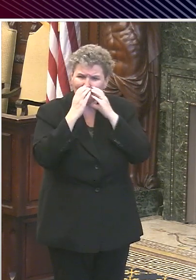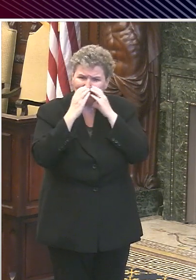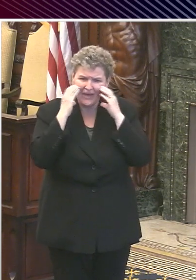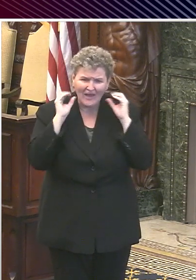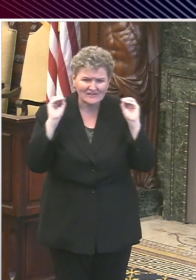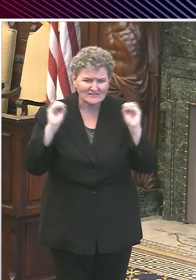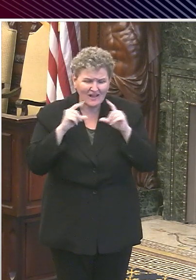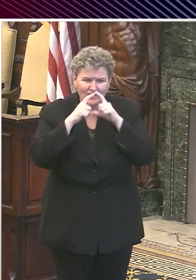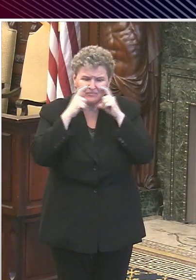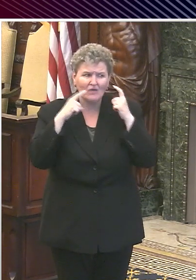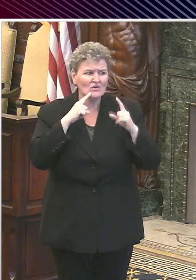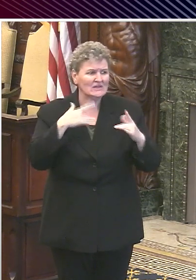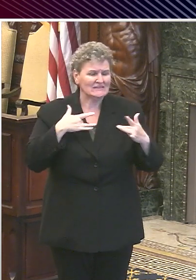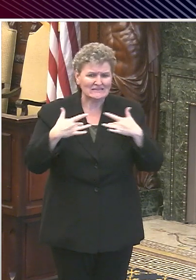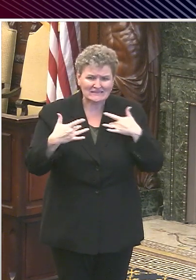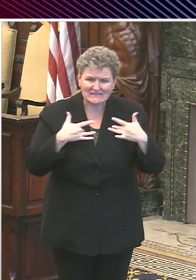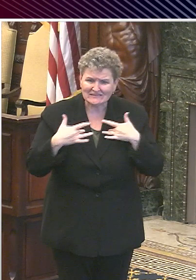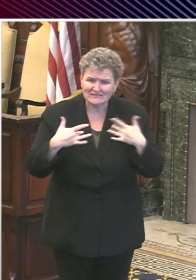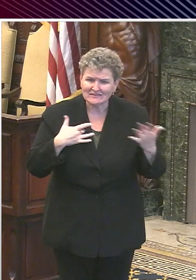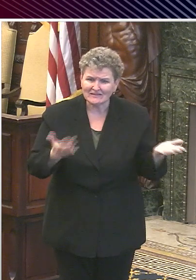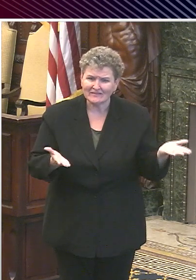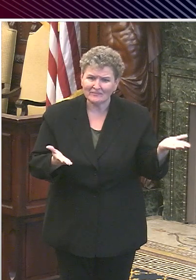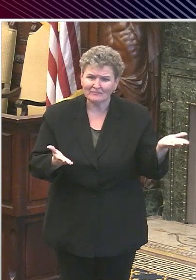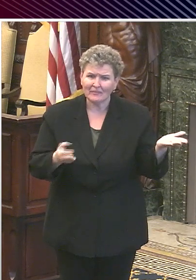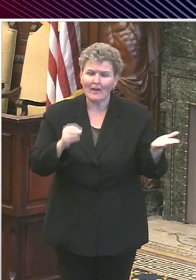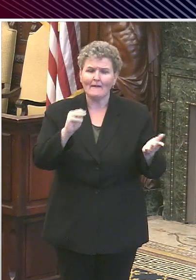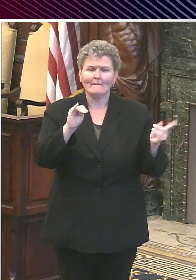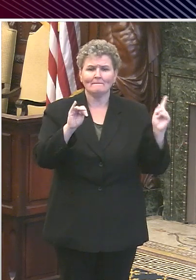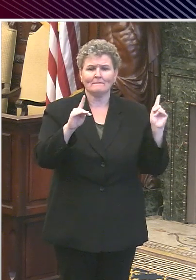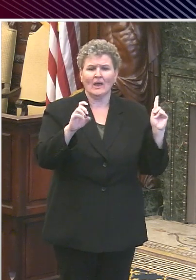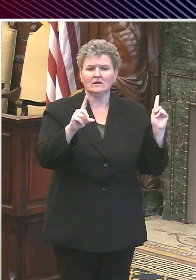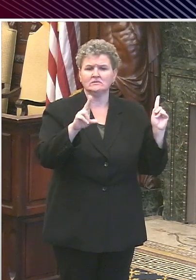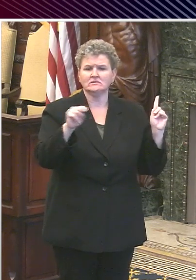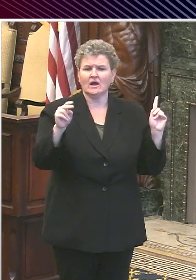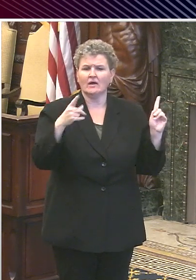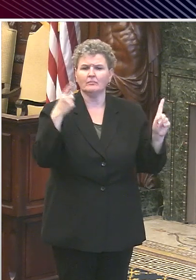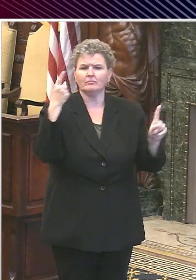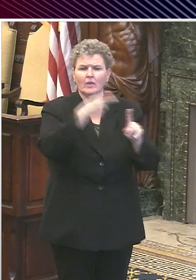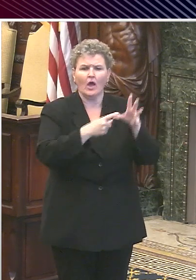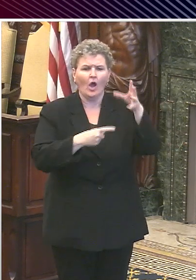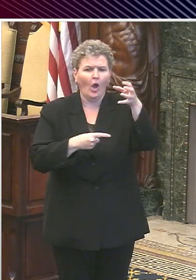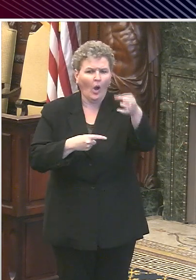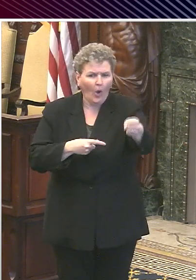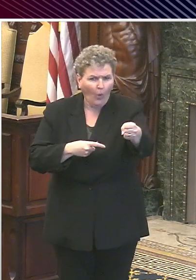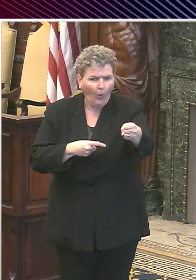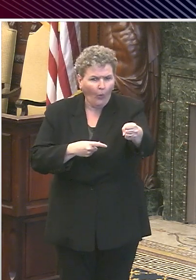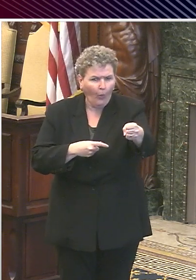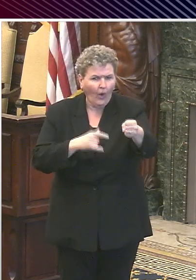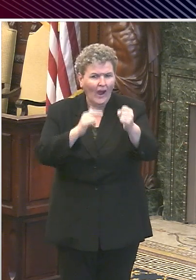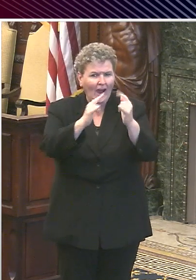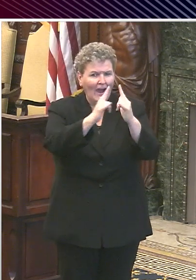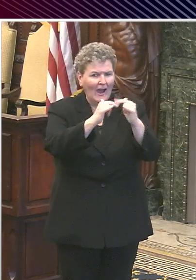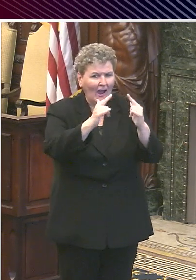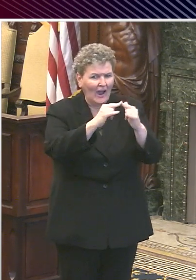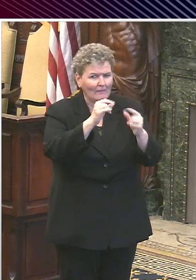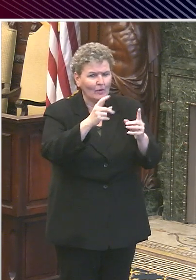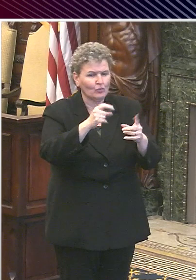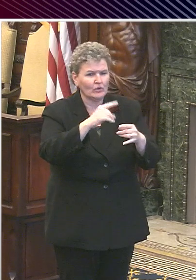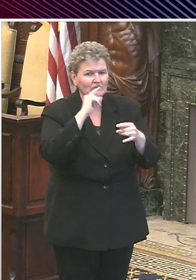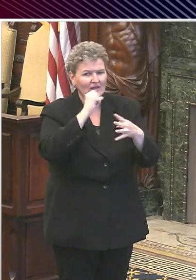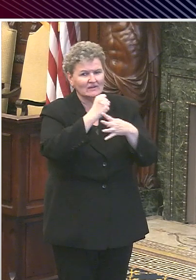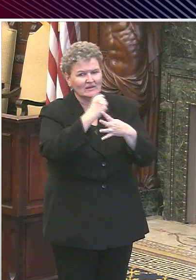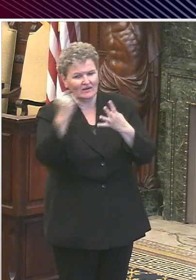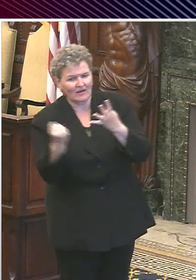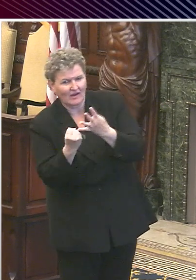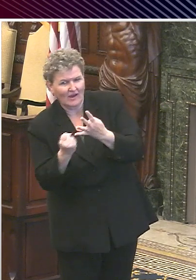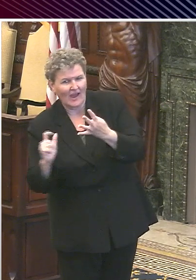Lawrence, do you mind? I'm sorry, I had earlier indicated that we wanted to hold encampment questions, and we realize there are probably a number to later, even